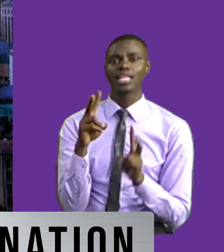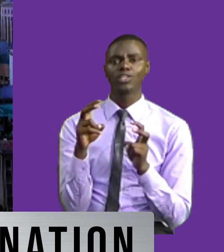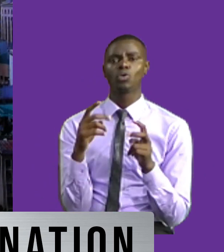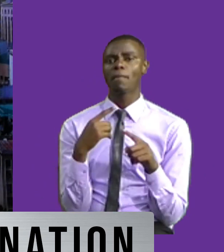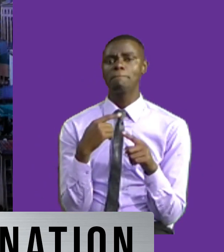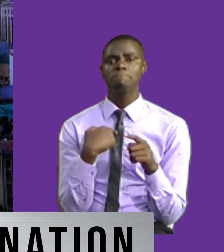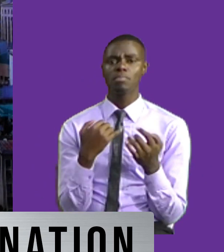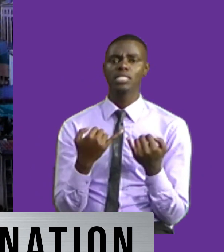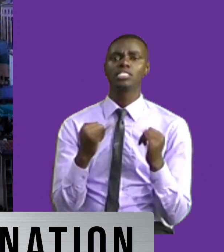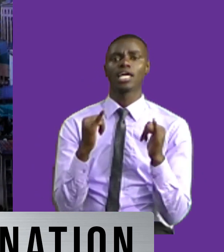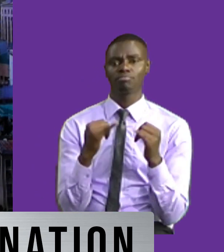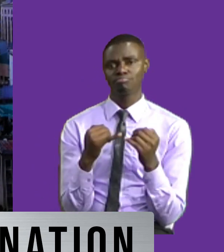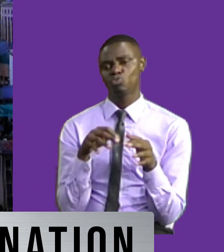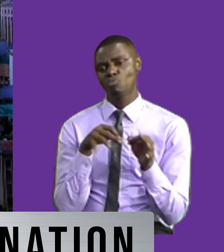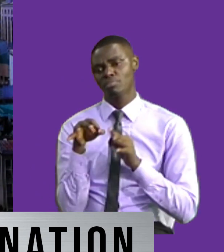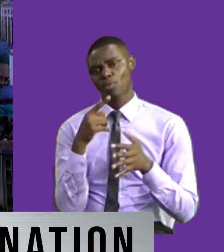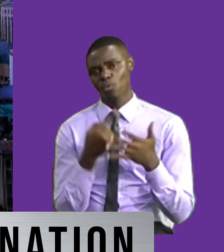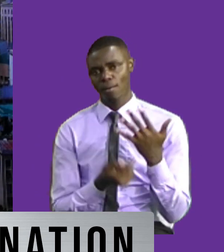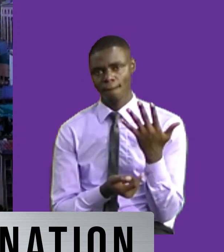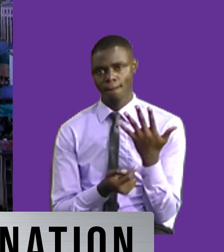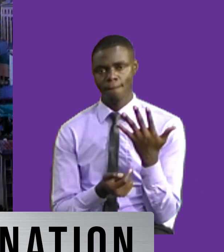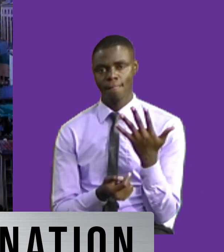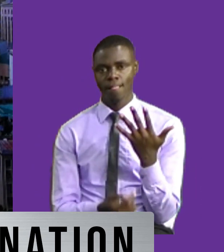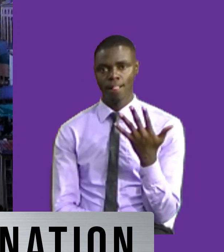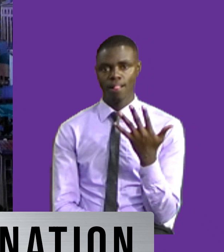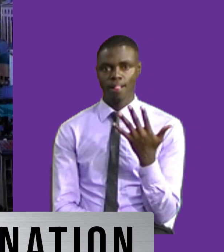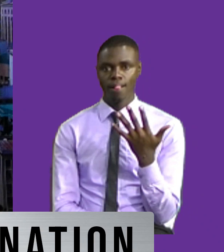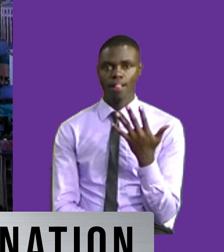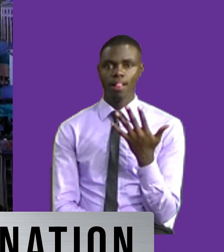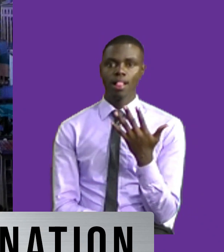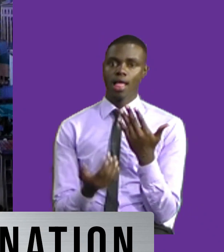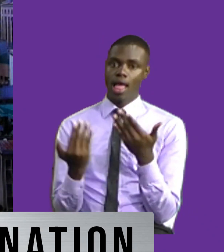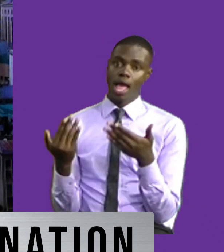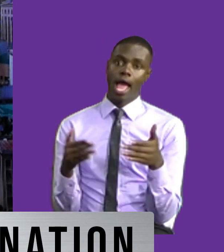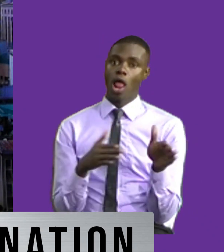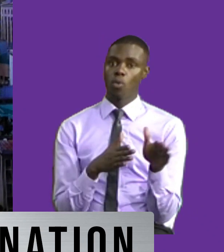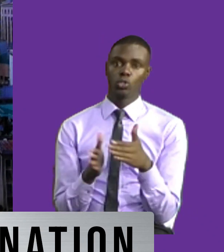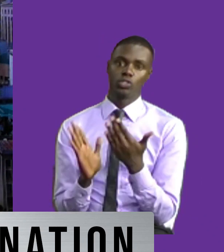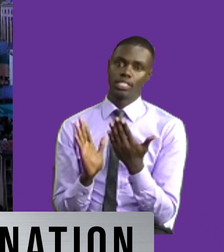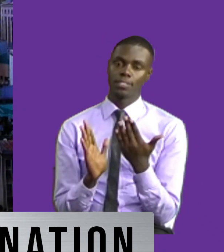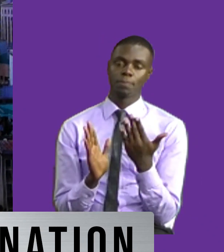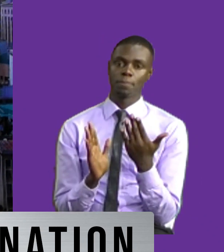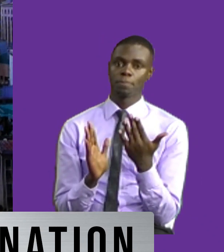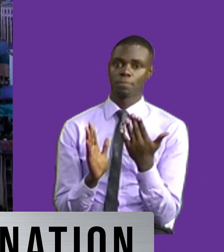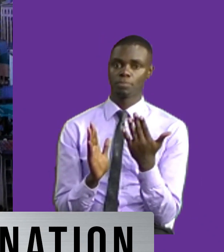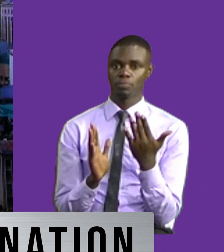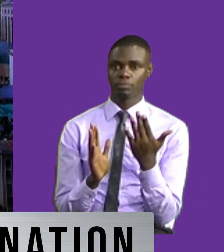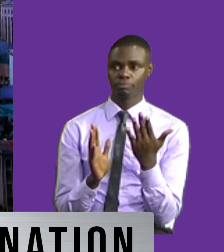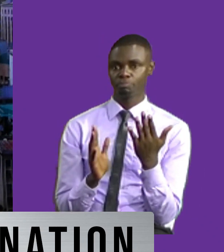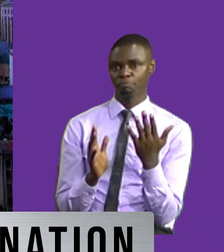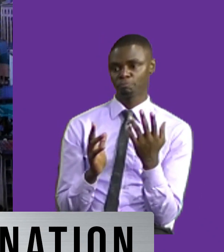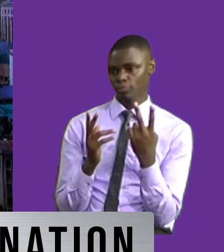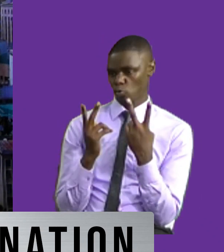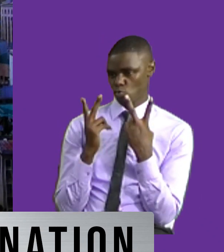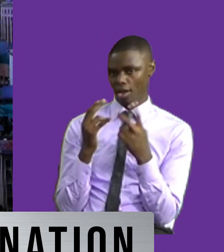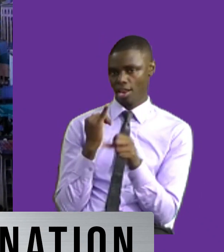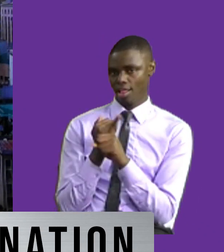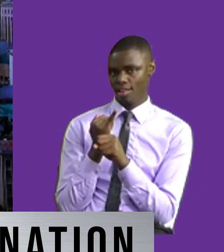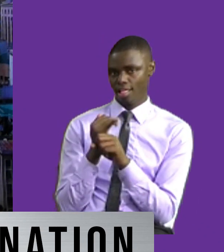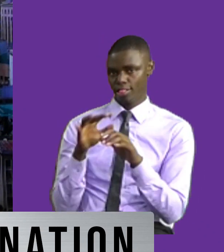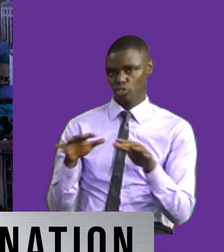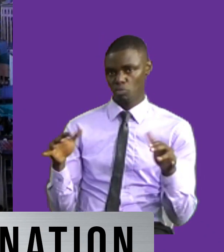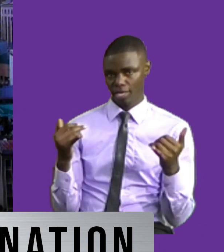what I was trying to drive at, I was trying to drive at opportunities. Like, if you look at the job